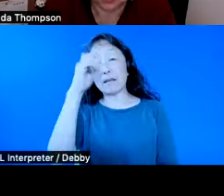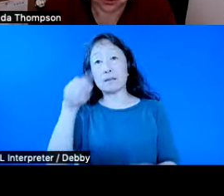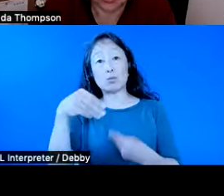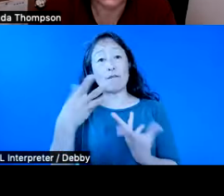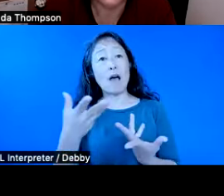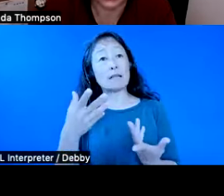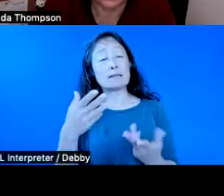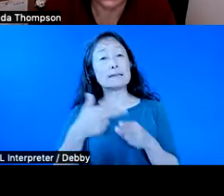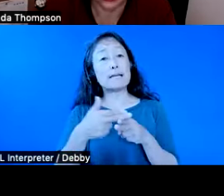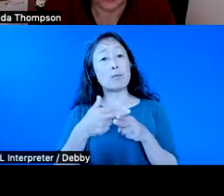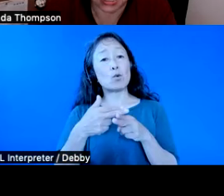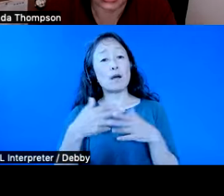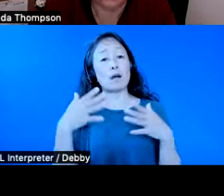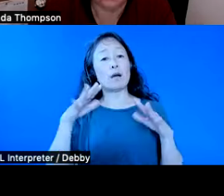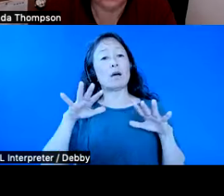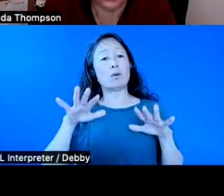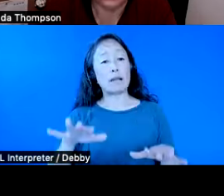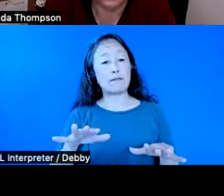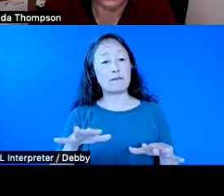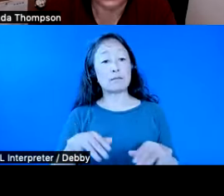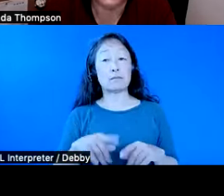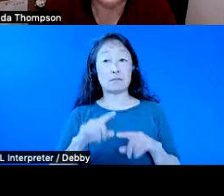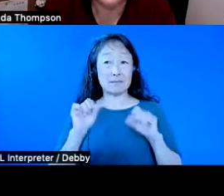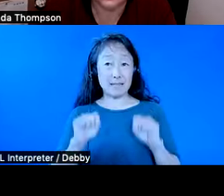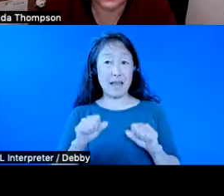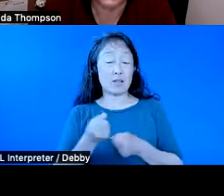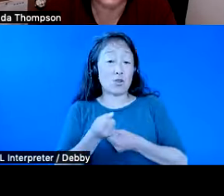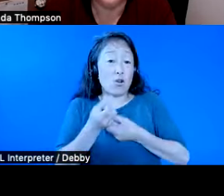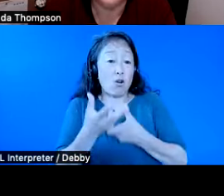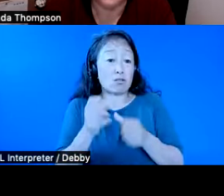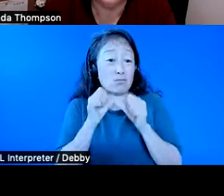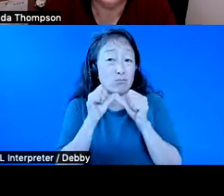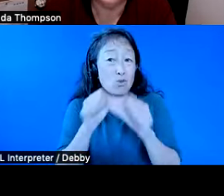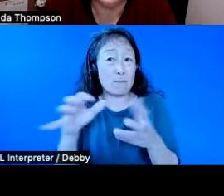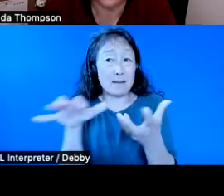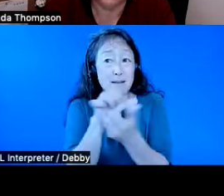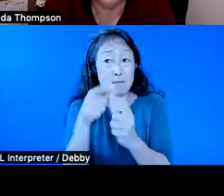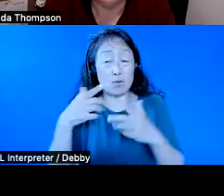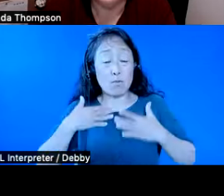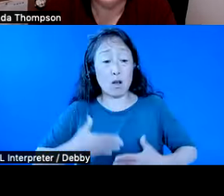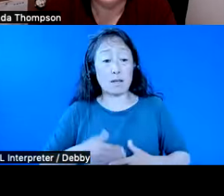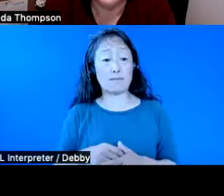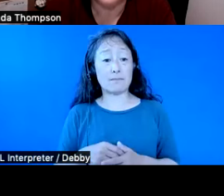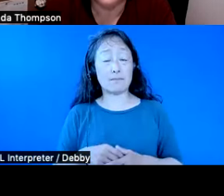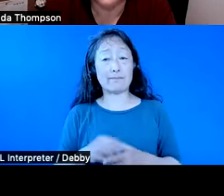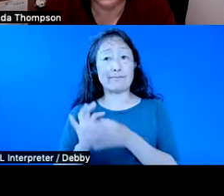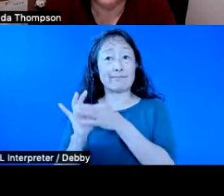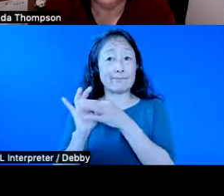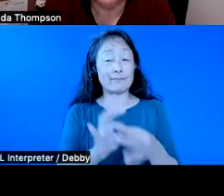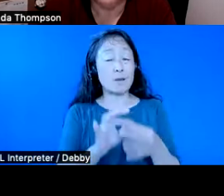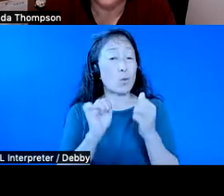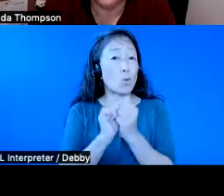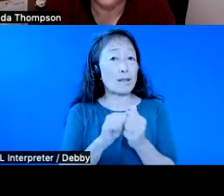cause permanent damage to the body, and it is associated with guilt, self-loathing, and